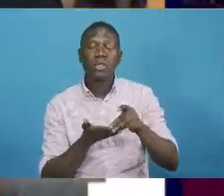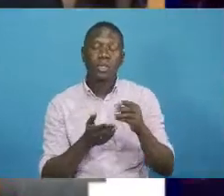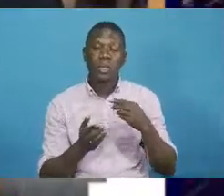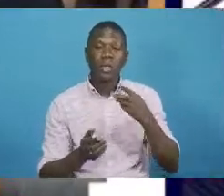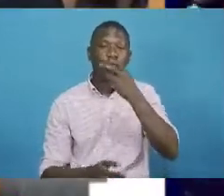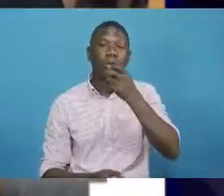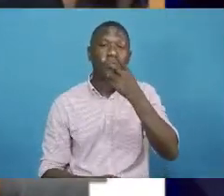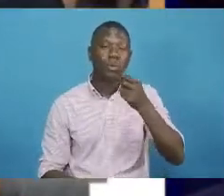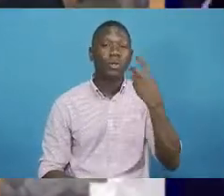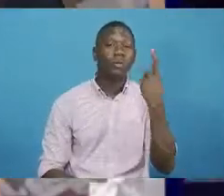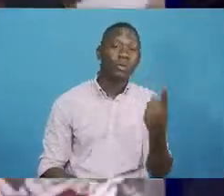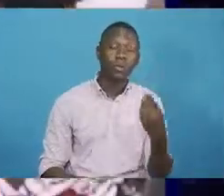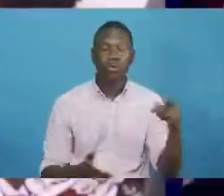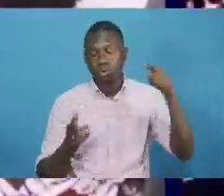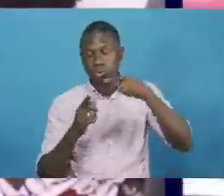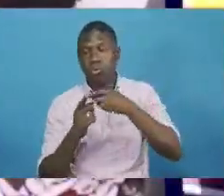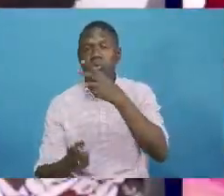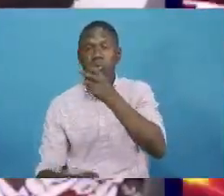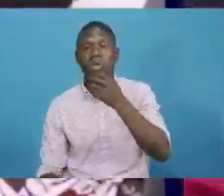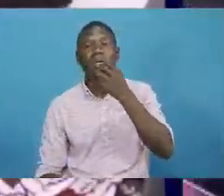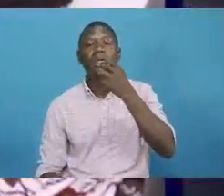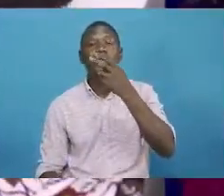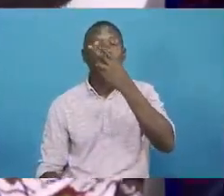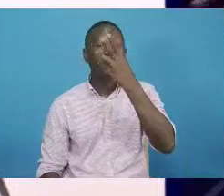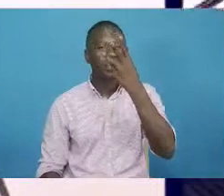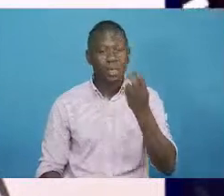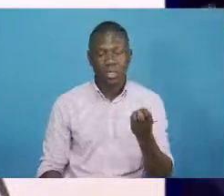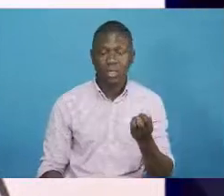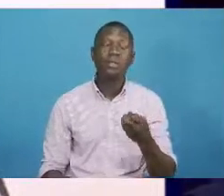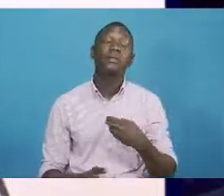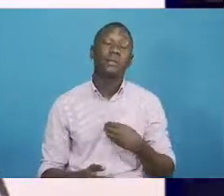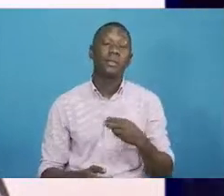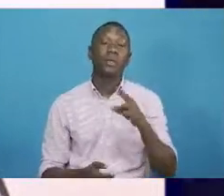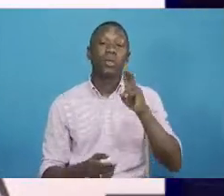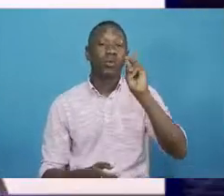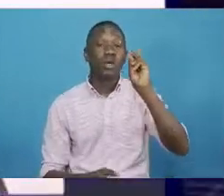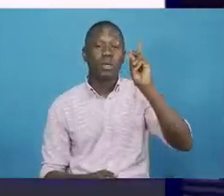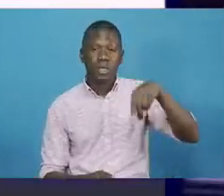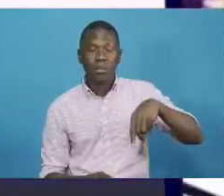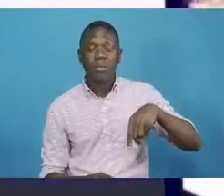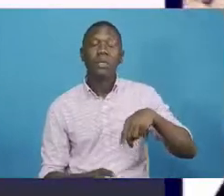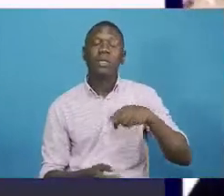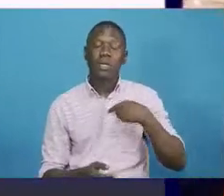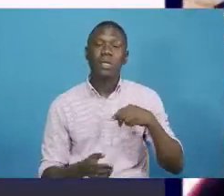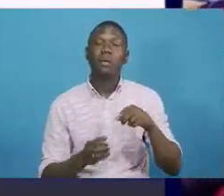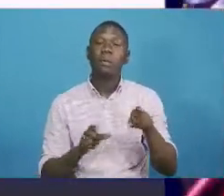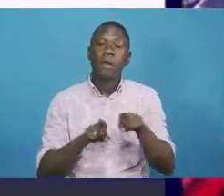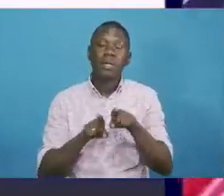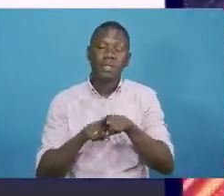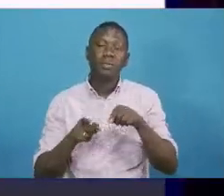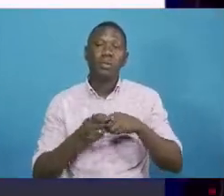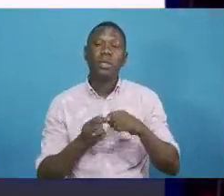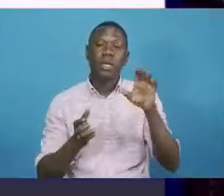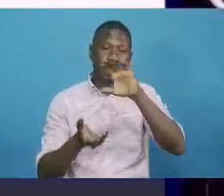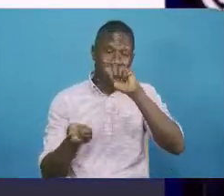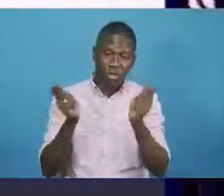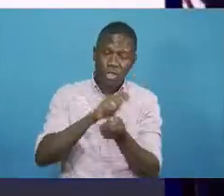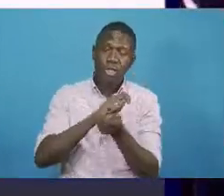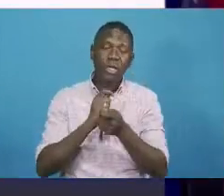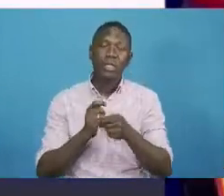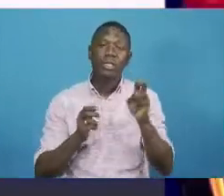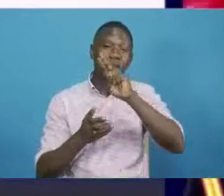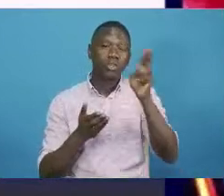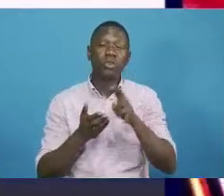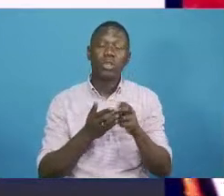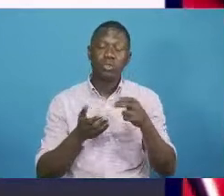to 2030. The UNDP, in partnership with the Ministry of Environment, Climate Change and Natural Resources, on